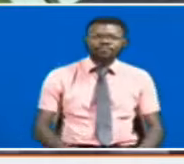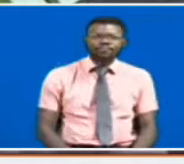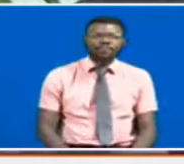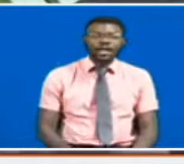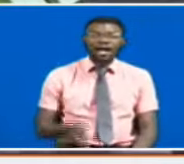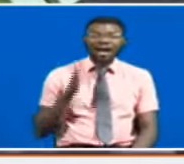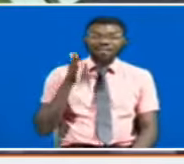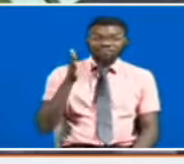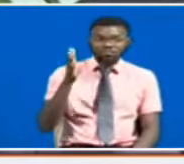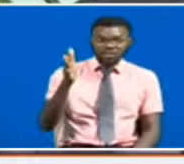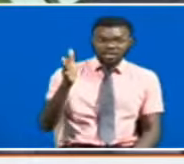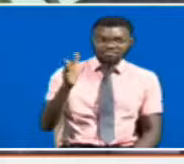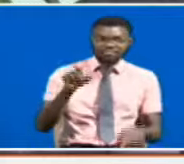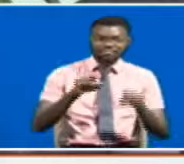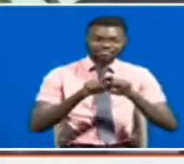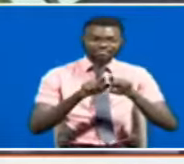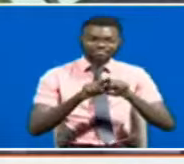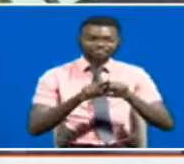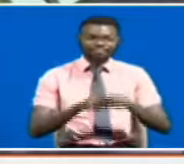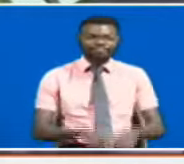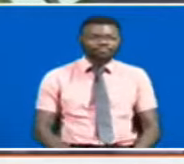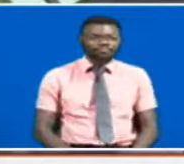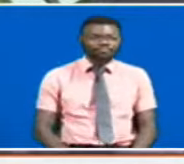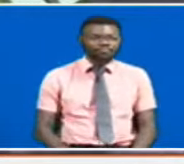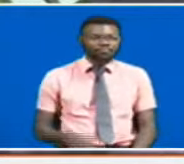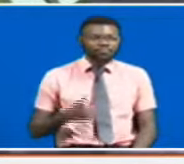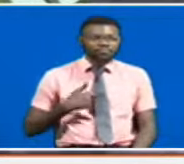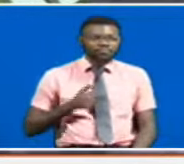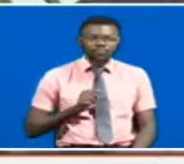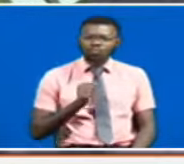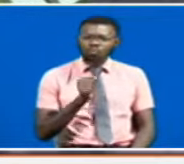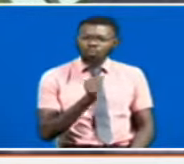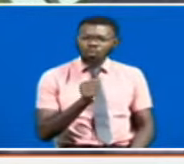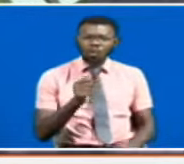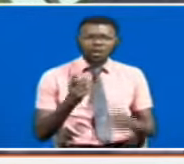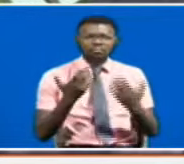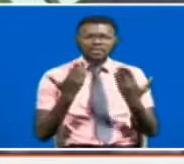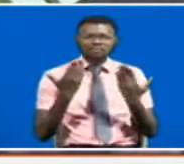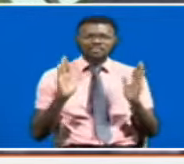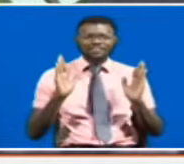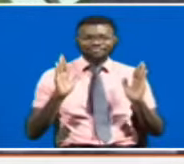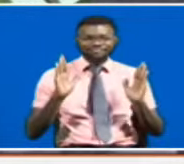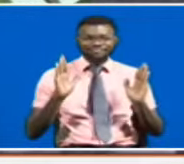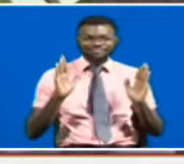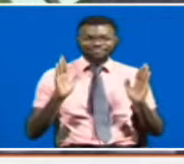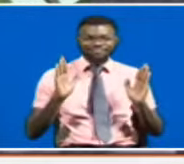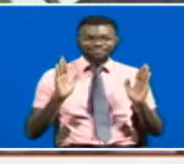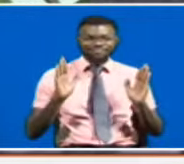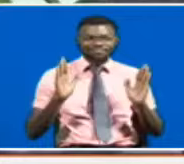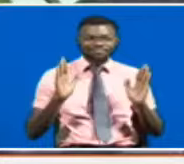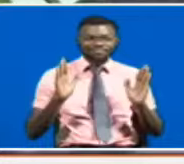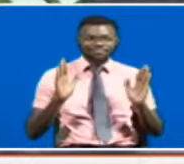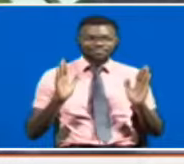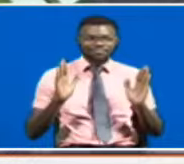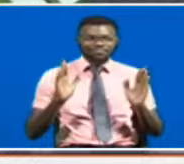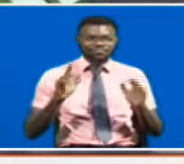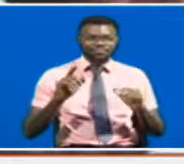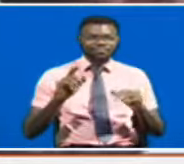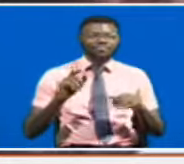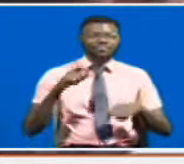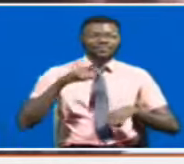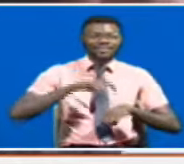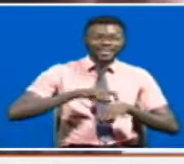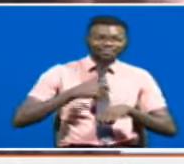to the future. I'm an elder, and normally when I stand before this